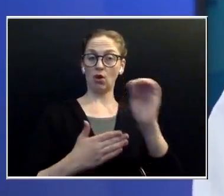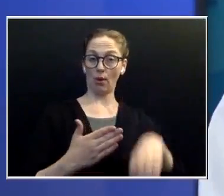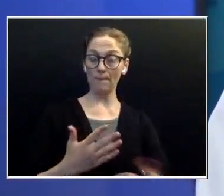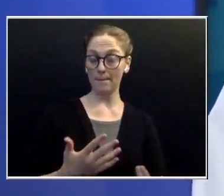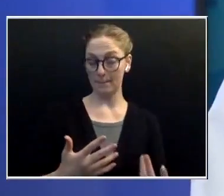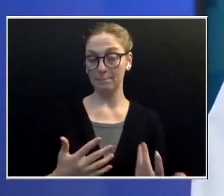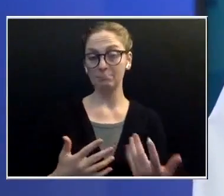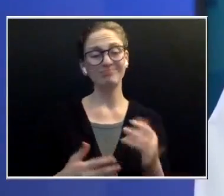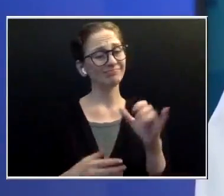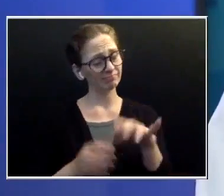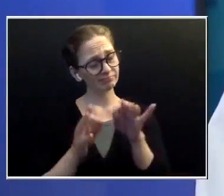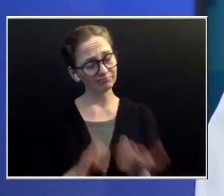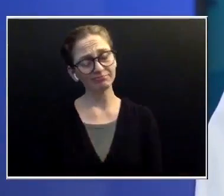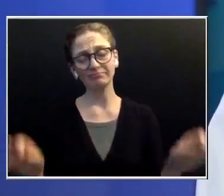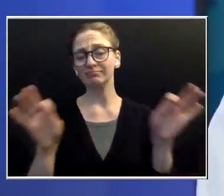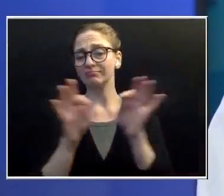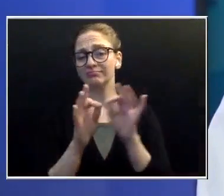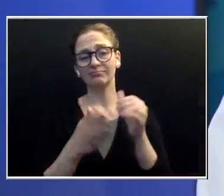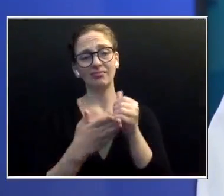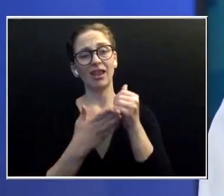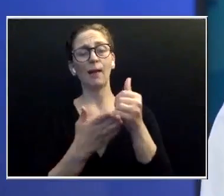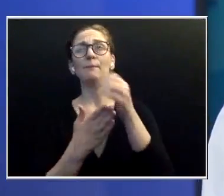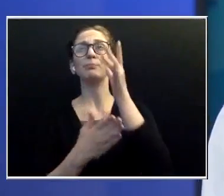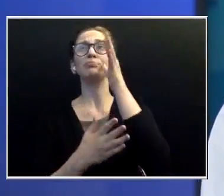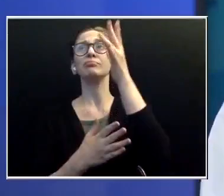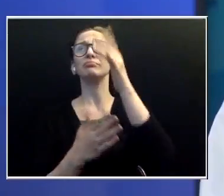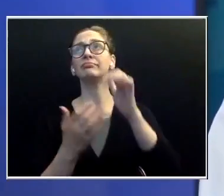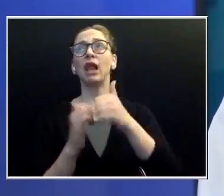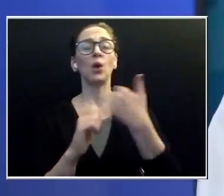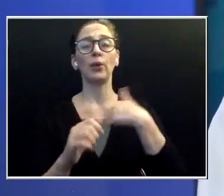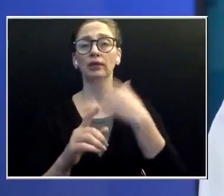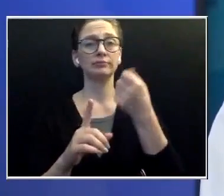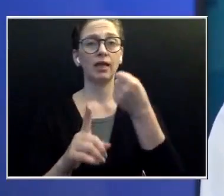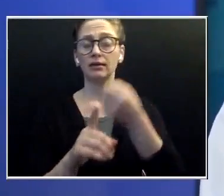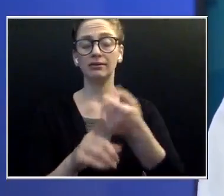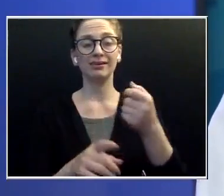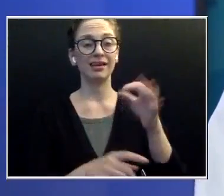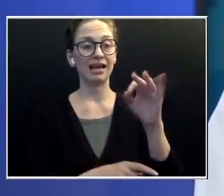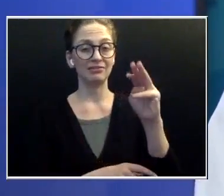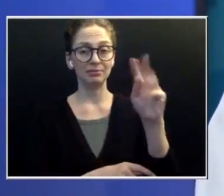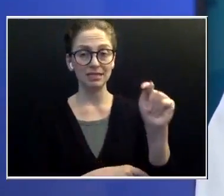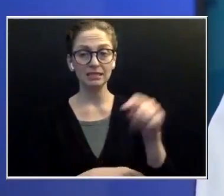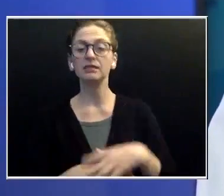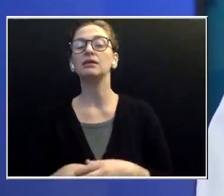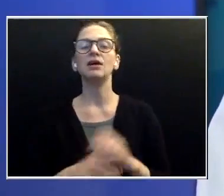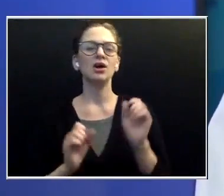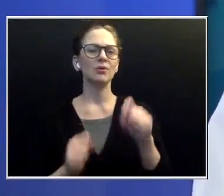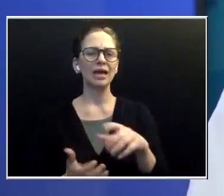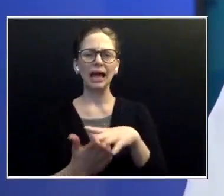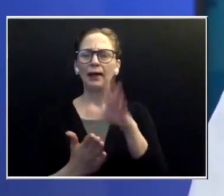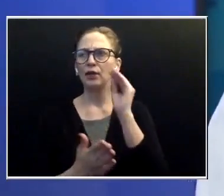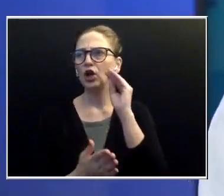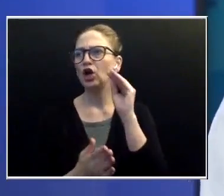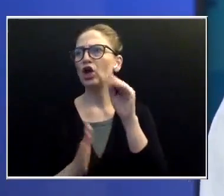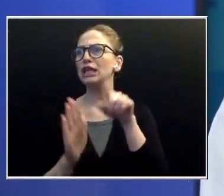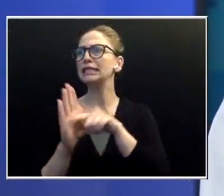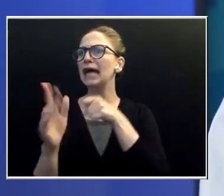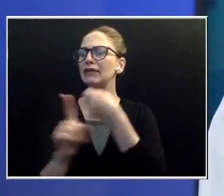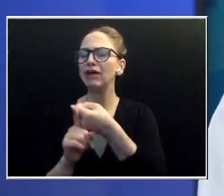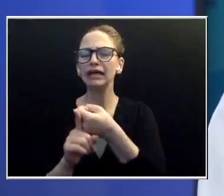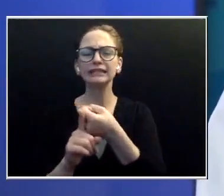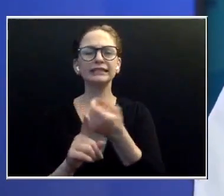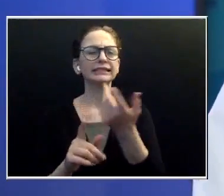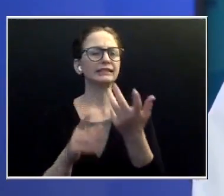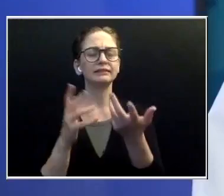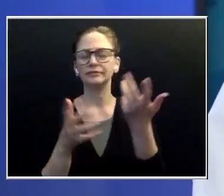future impact of fecal transplant. And again, we can learn more about the side effects of the stool, about the fecal microbiota